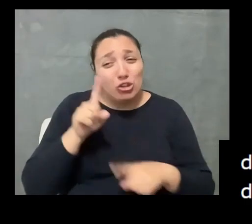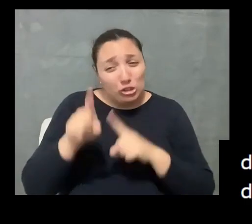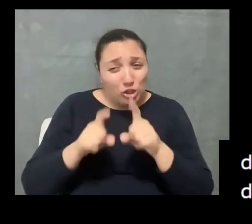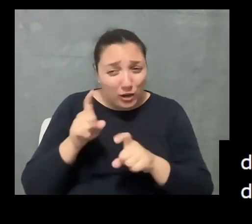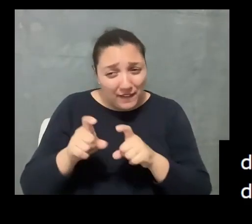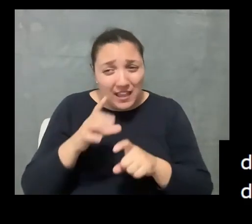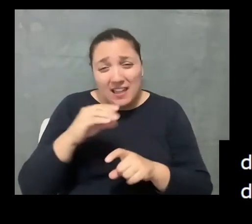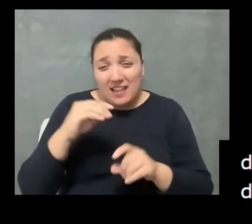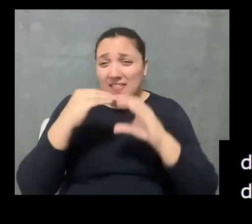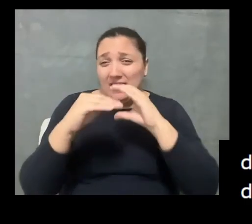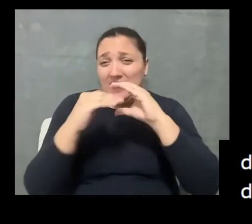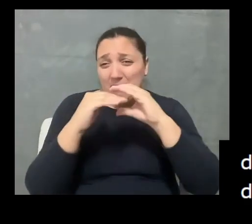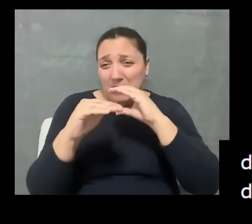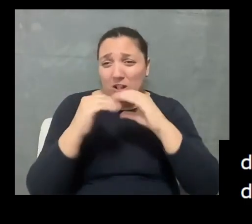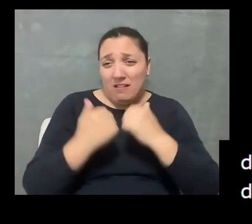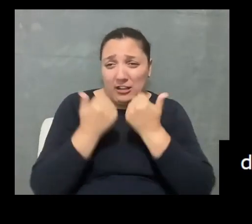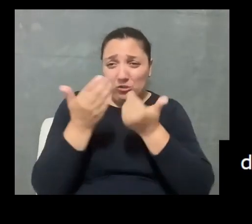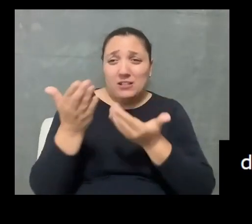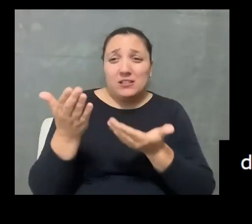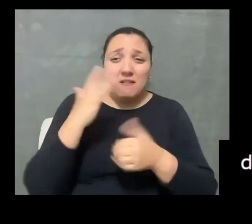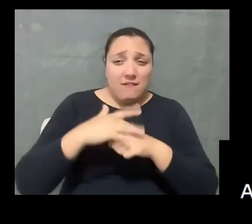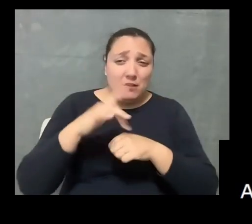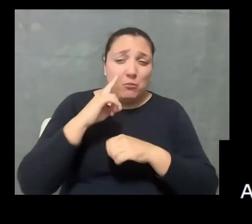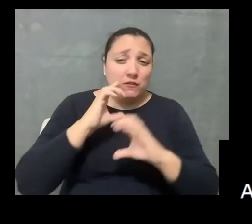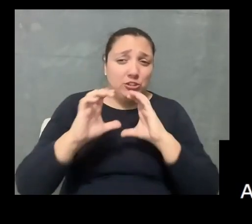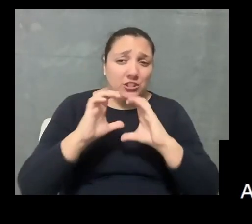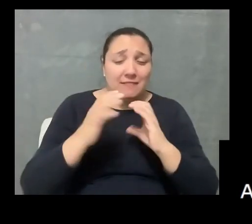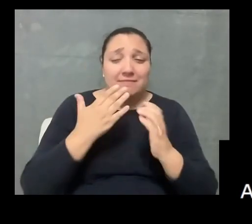email. We're available to chat. Thanks a lot.